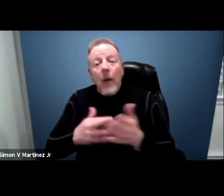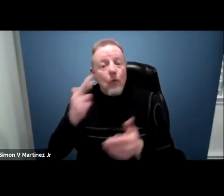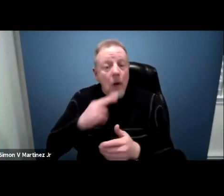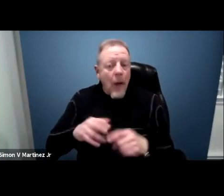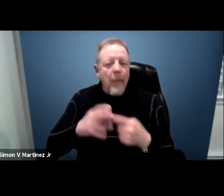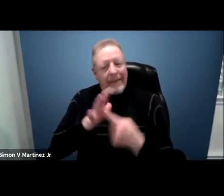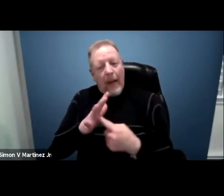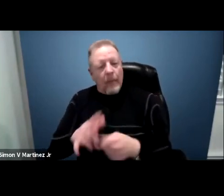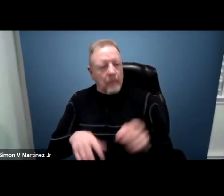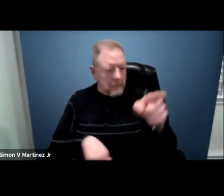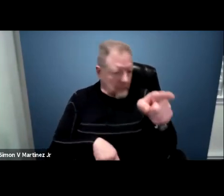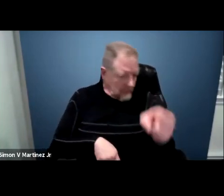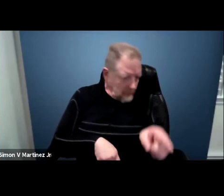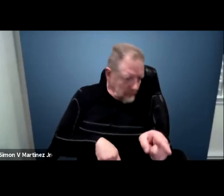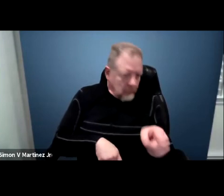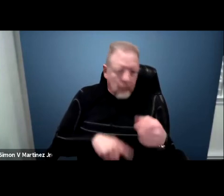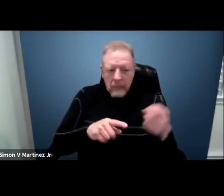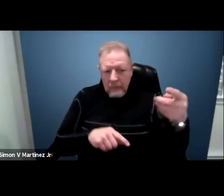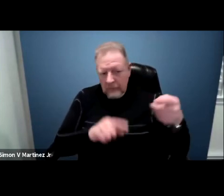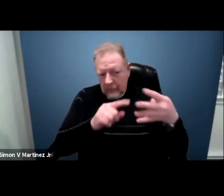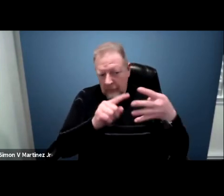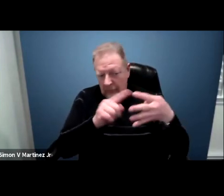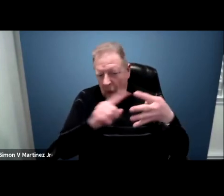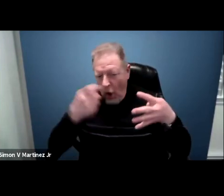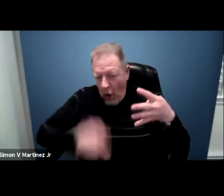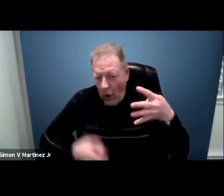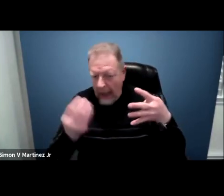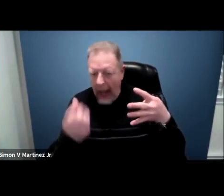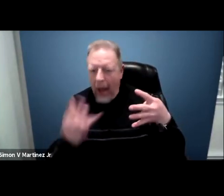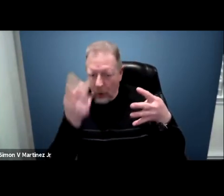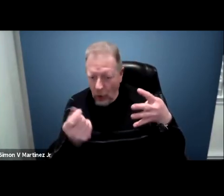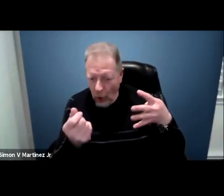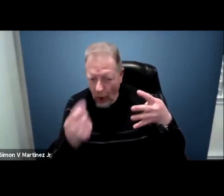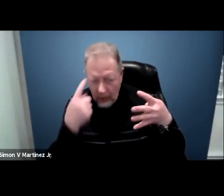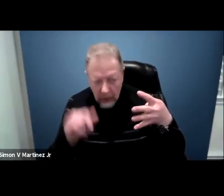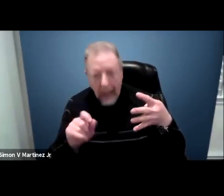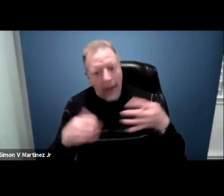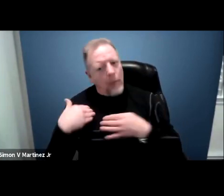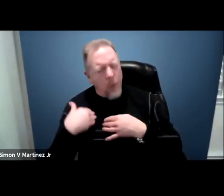include what the cost of the accommodation would be to the employer. And that would be